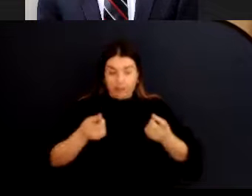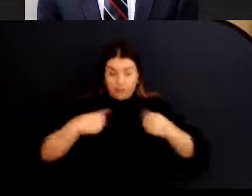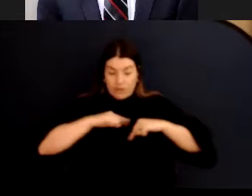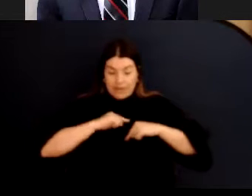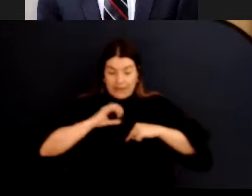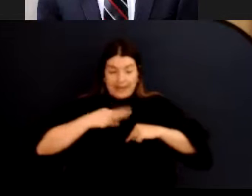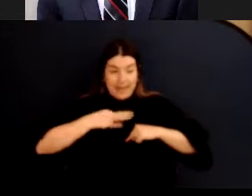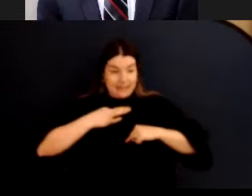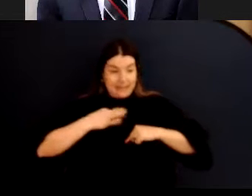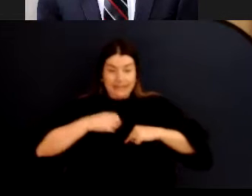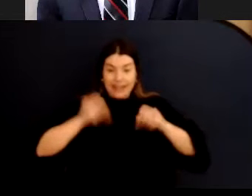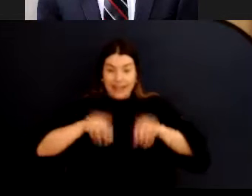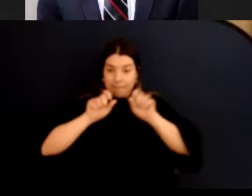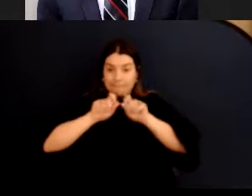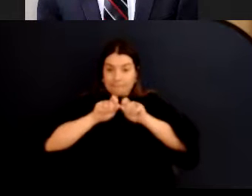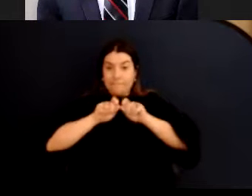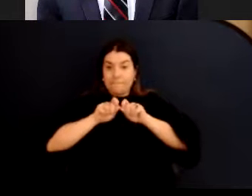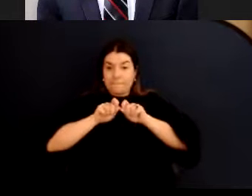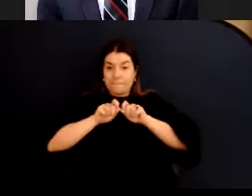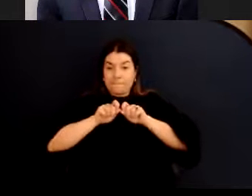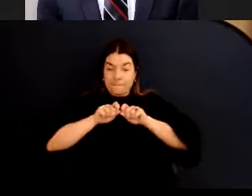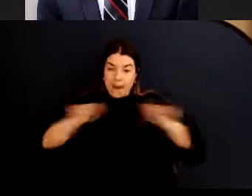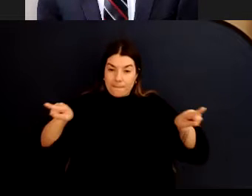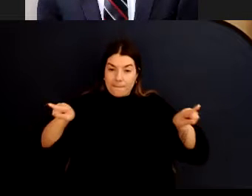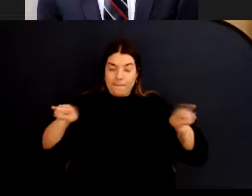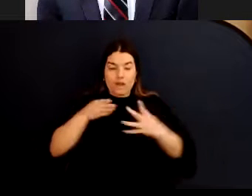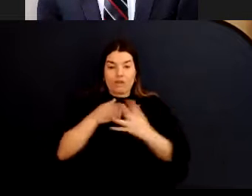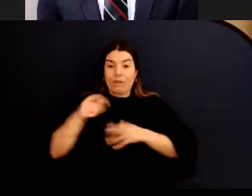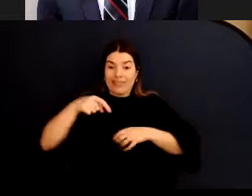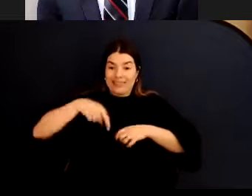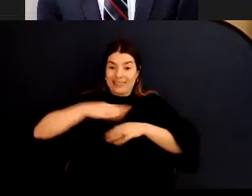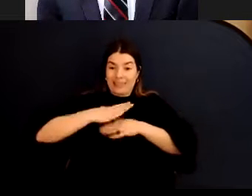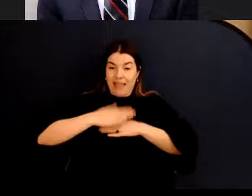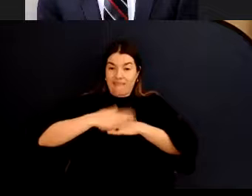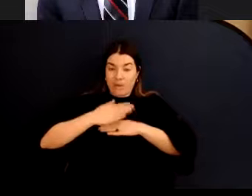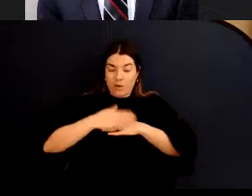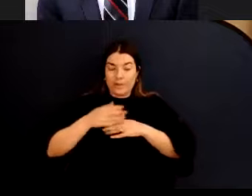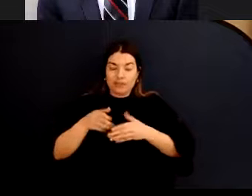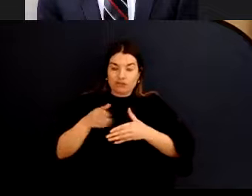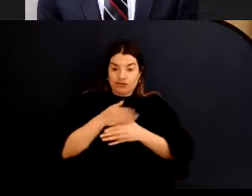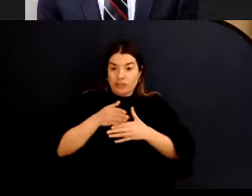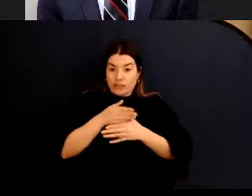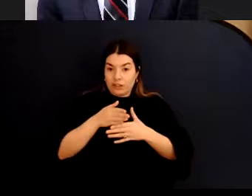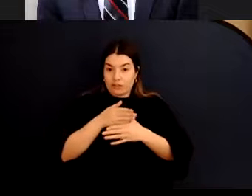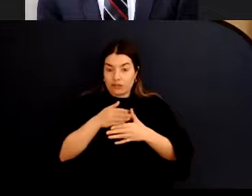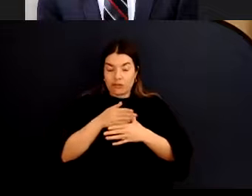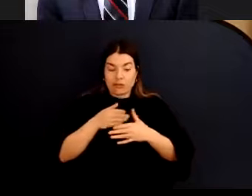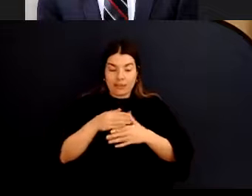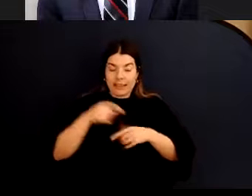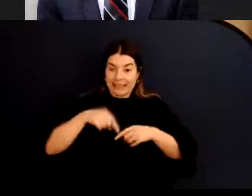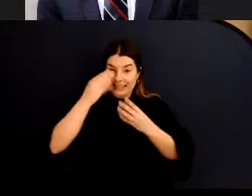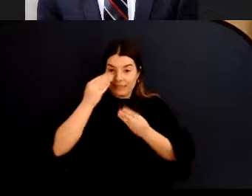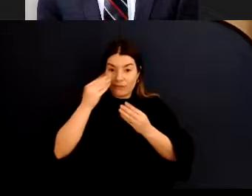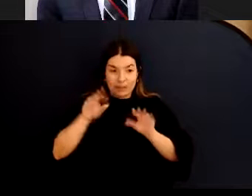your organization or your platforms to people that they can share this information